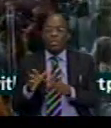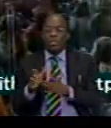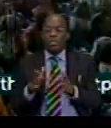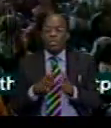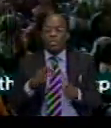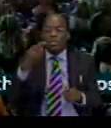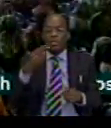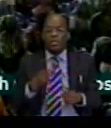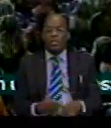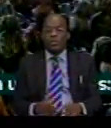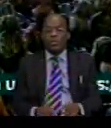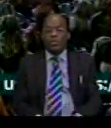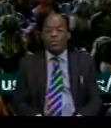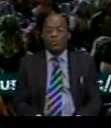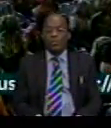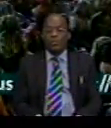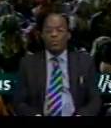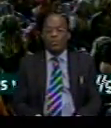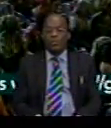amen.